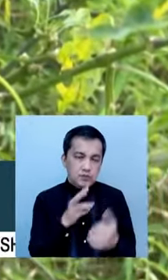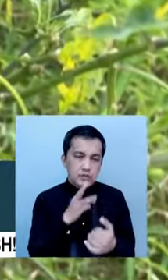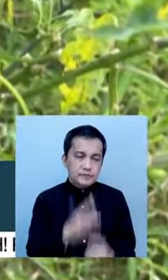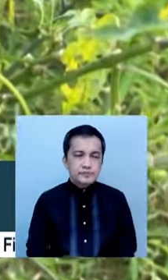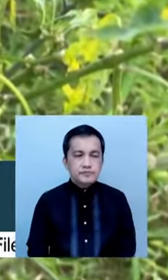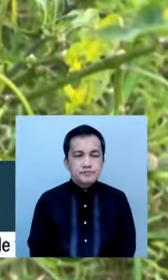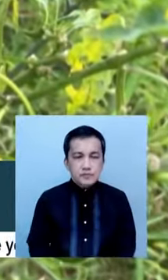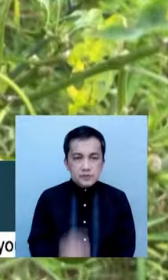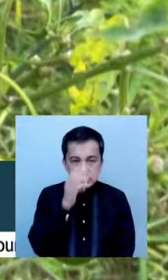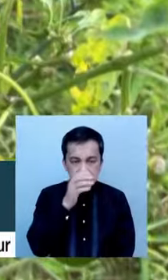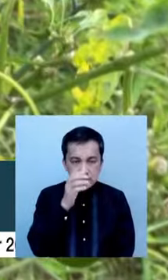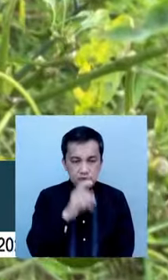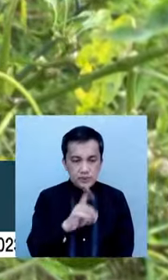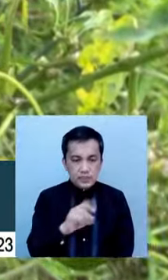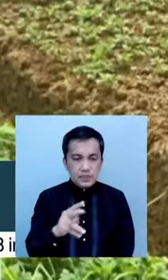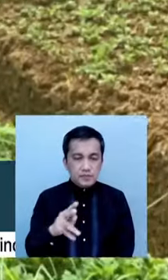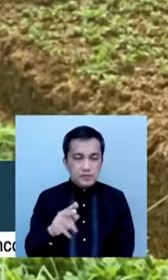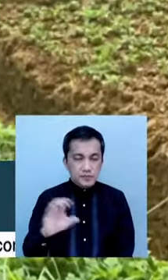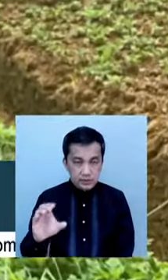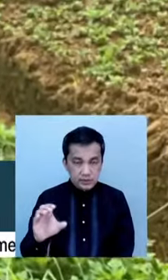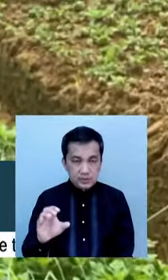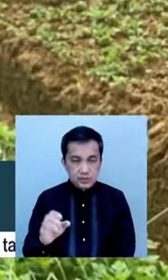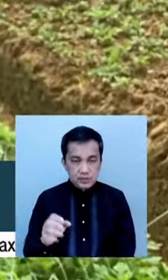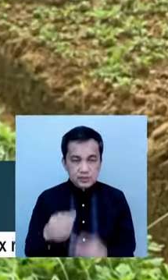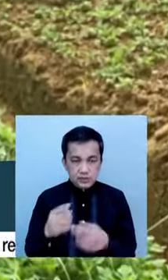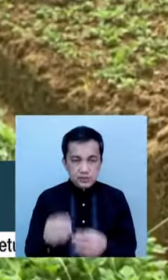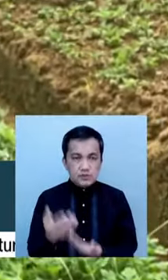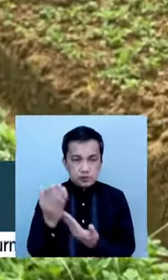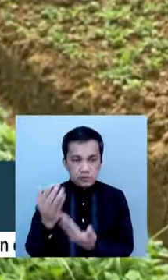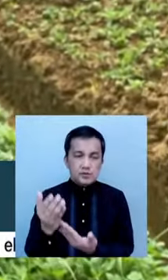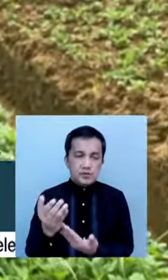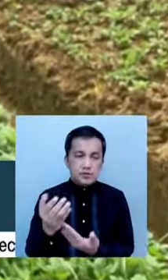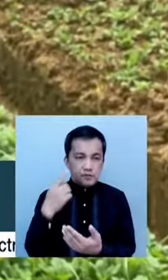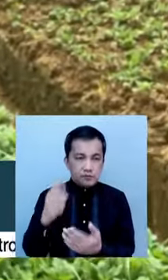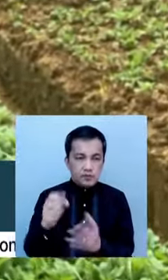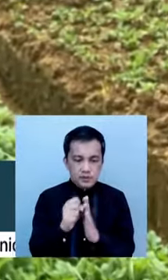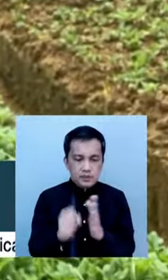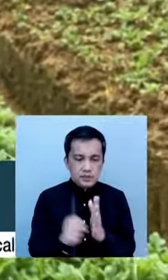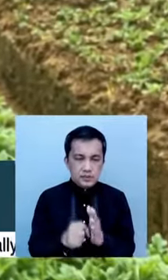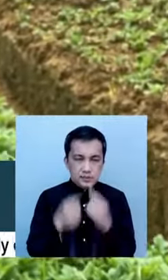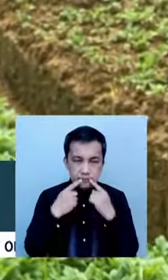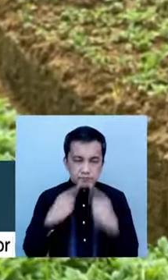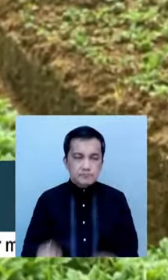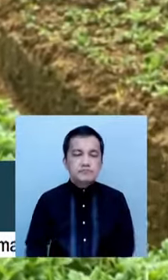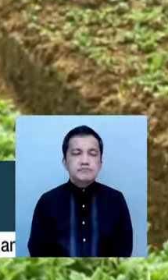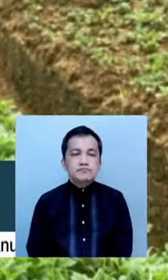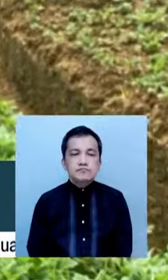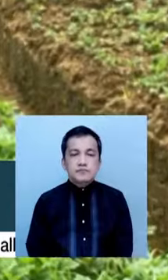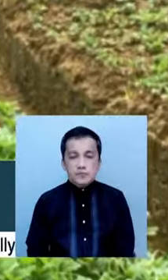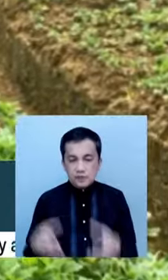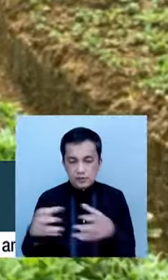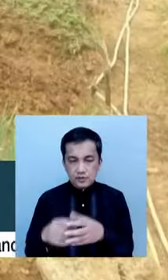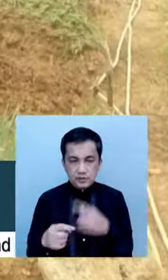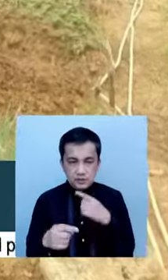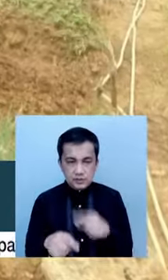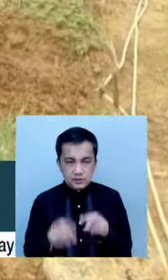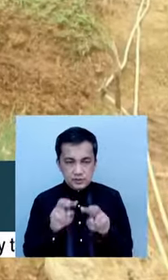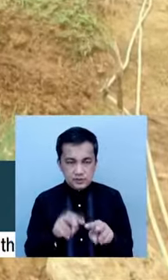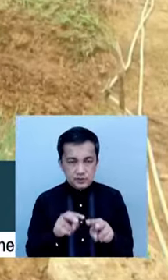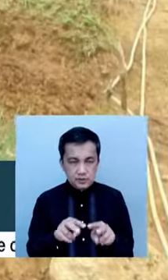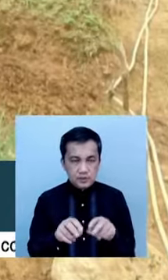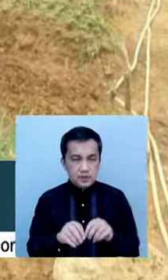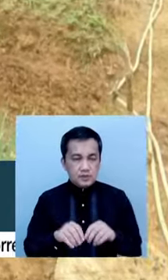Reduction and Management Council also issued a recommendation for the same declaration. The council says they are now looking into